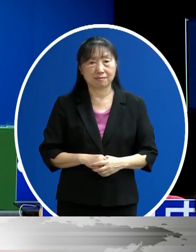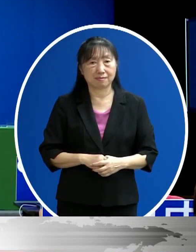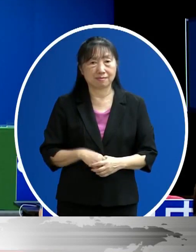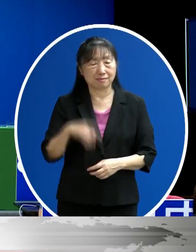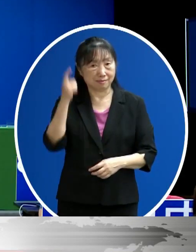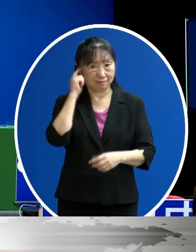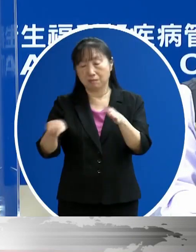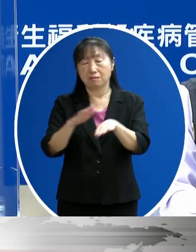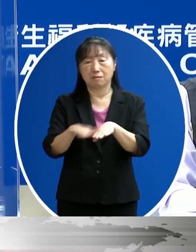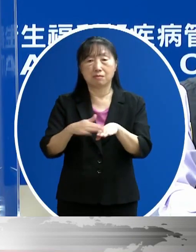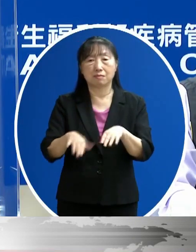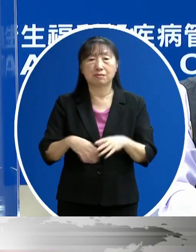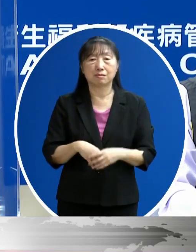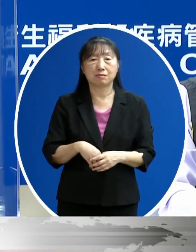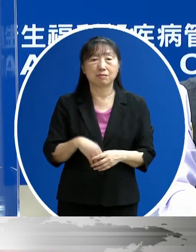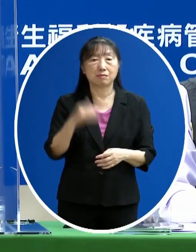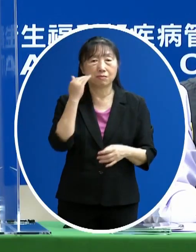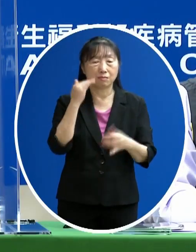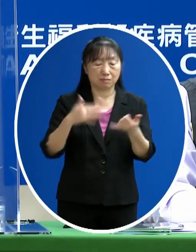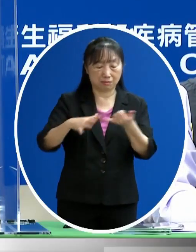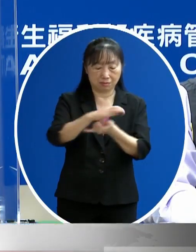epidemic has yet to peak. If